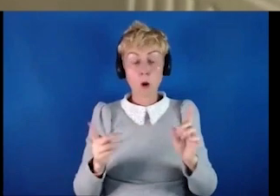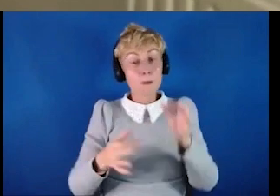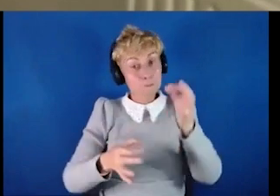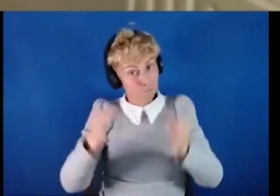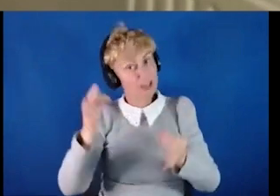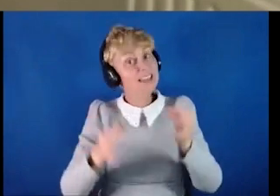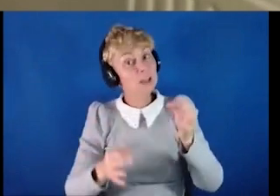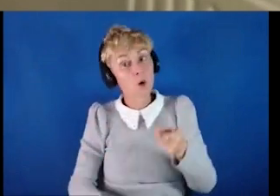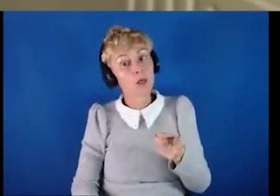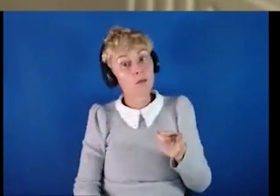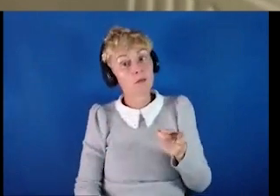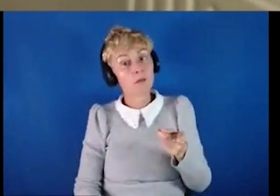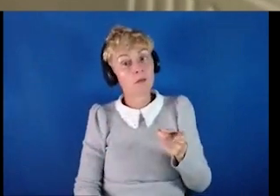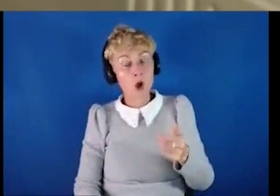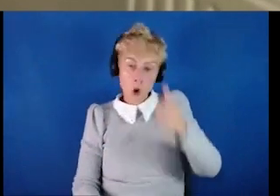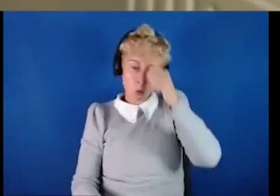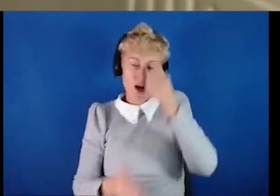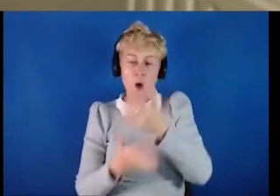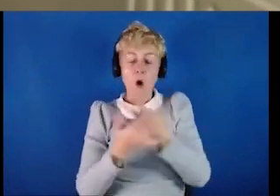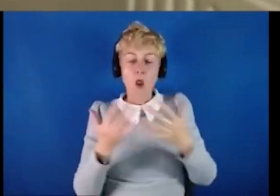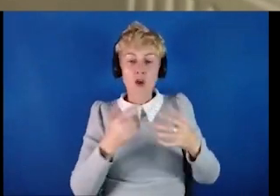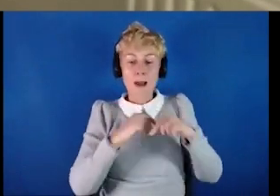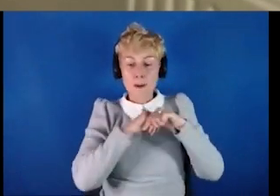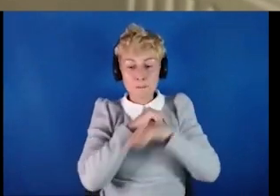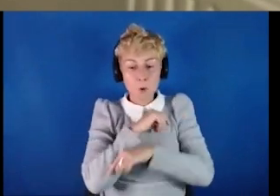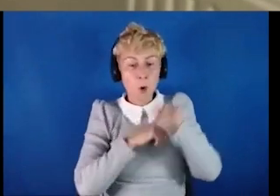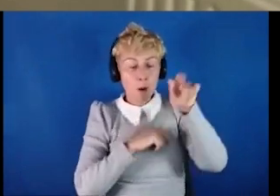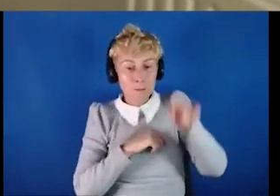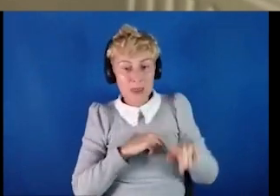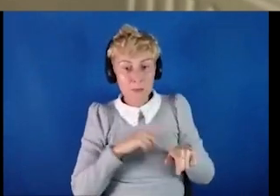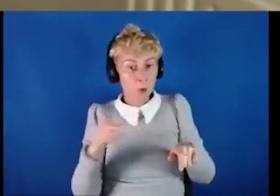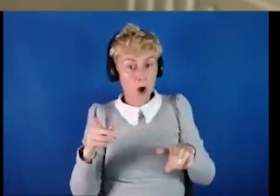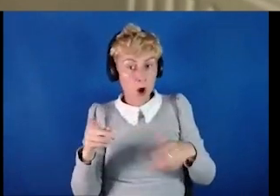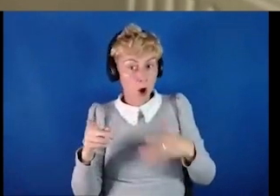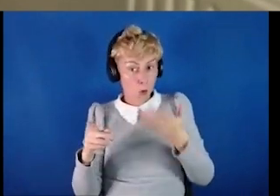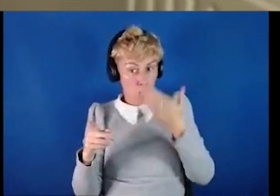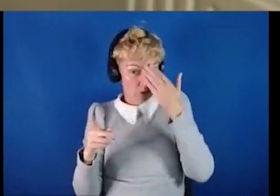lot about poorer people. We know very little about richer people with a lot of power.